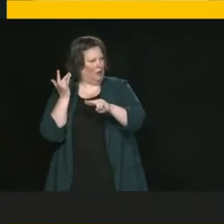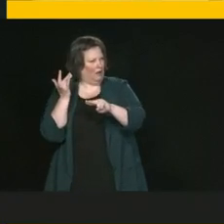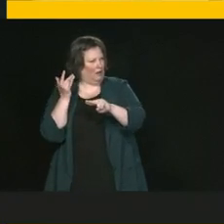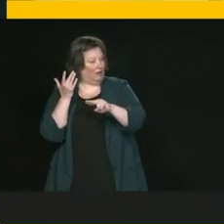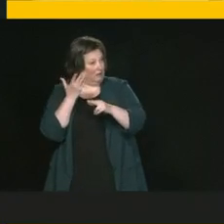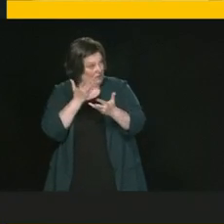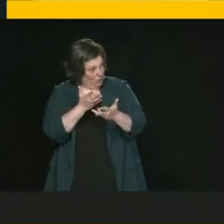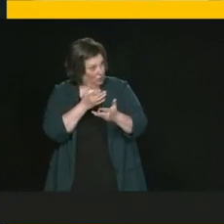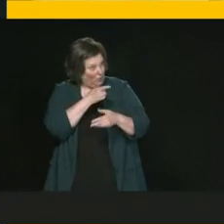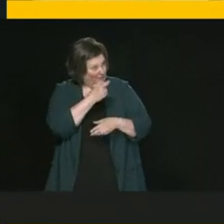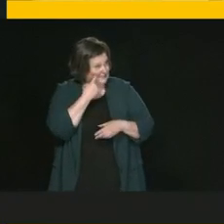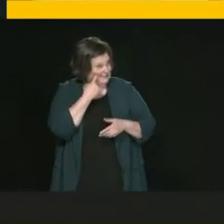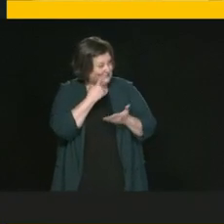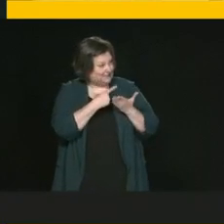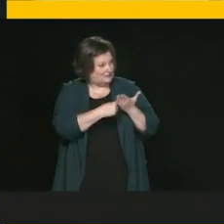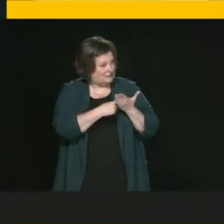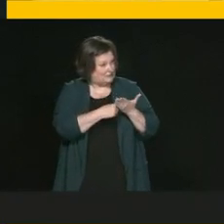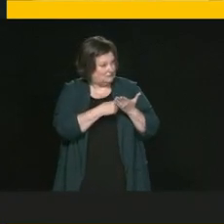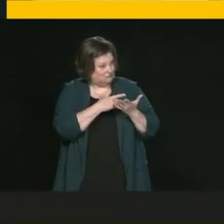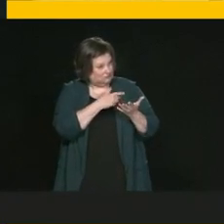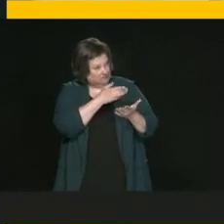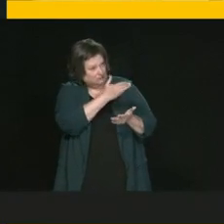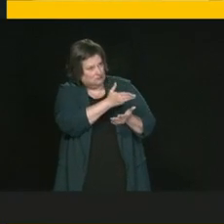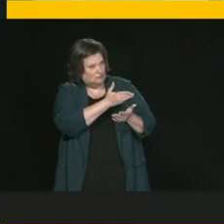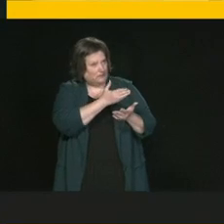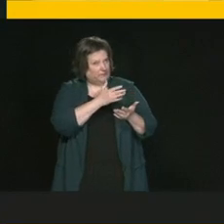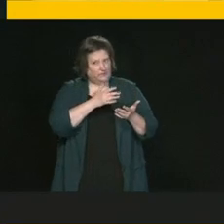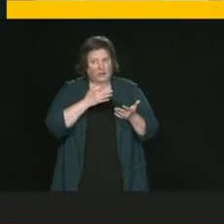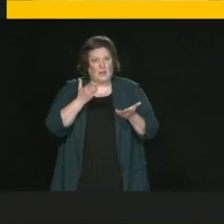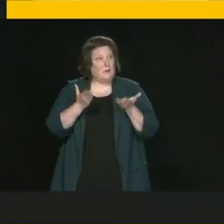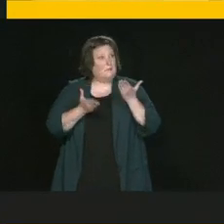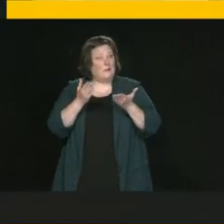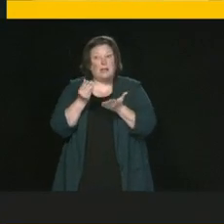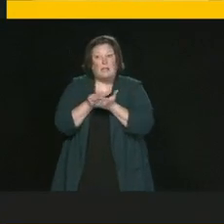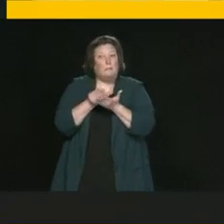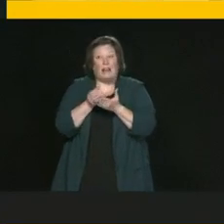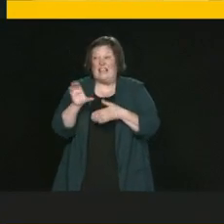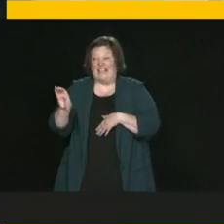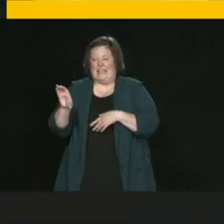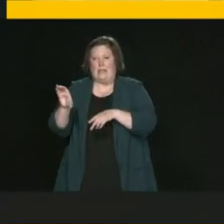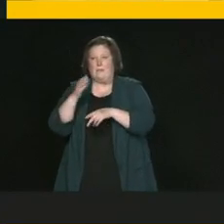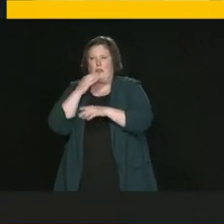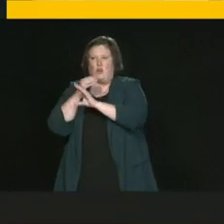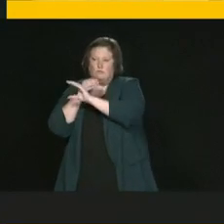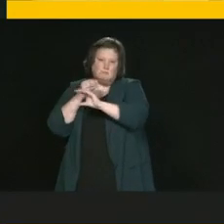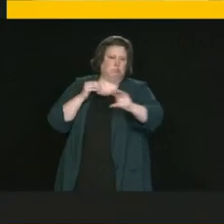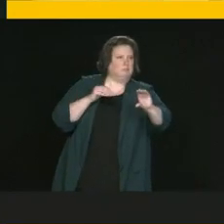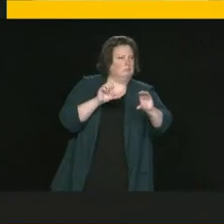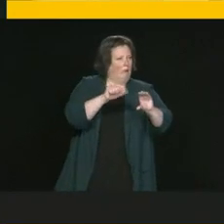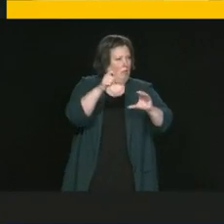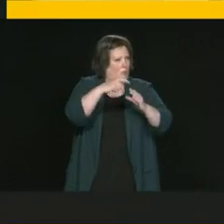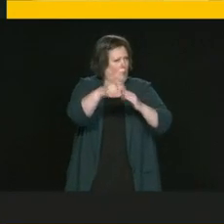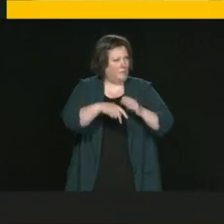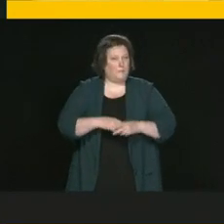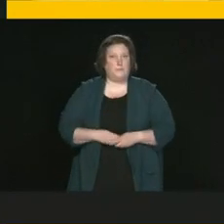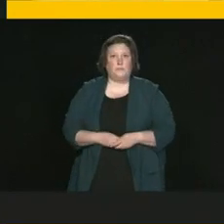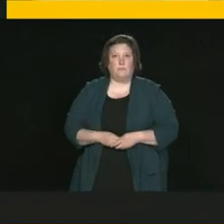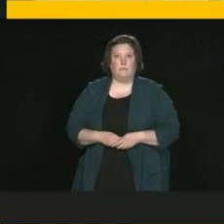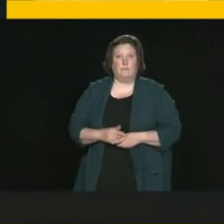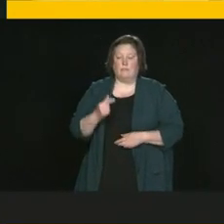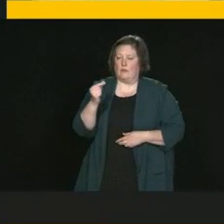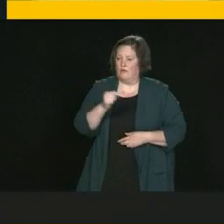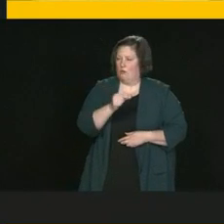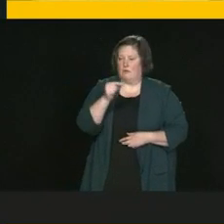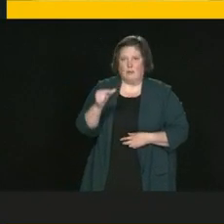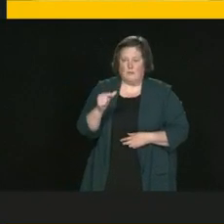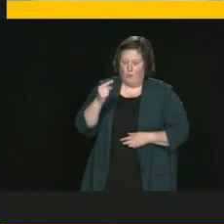statement you just discussed calls for, looking at reallocating some of that spending to different programs. We are always going to